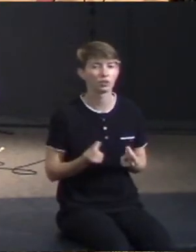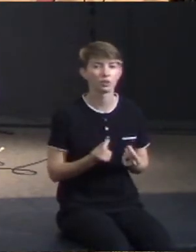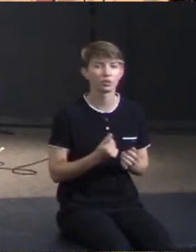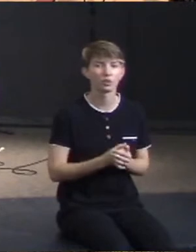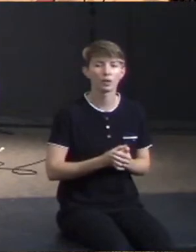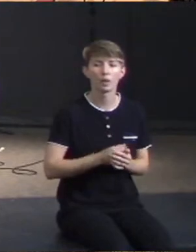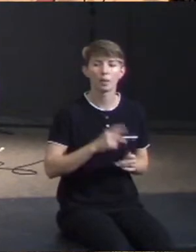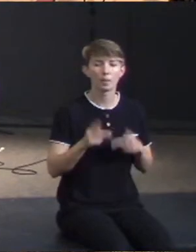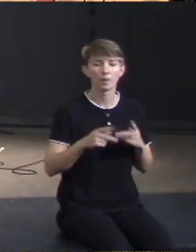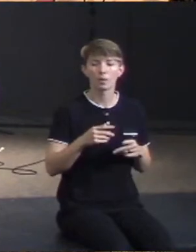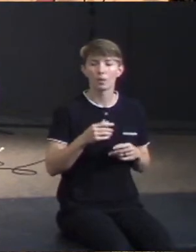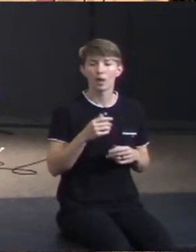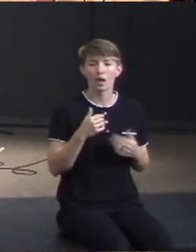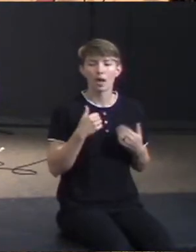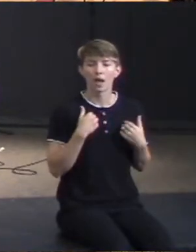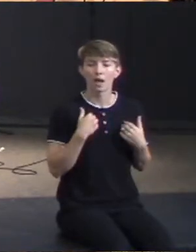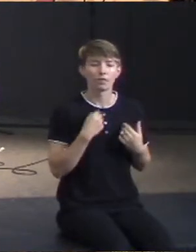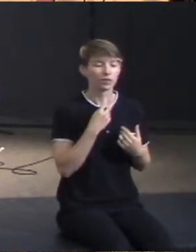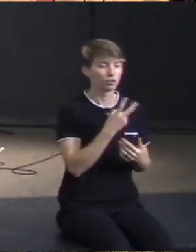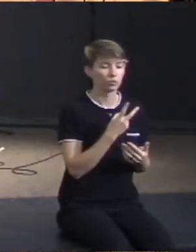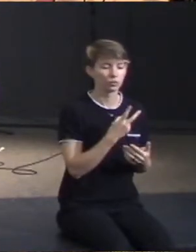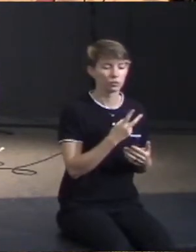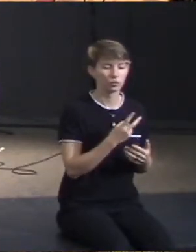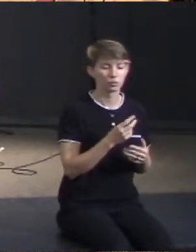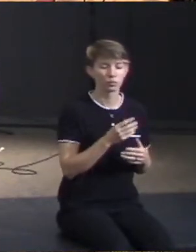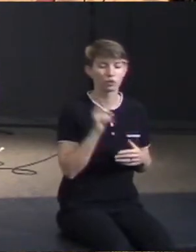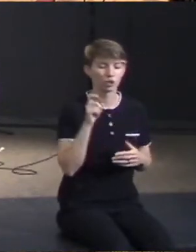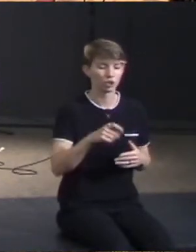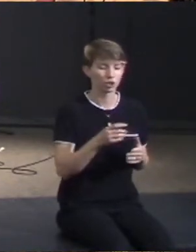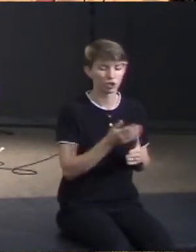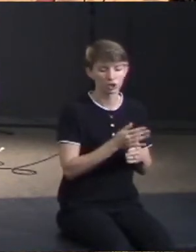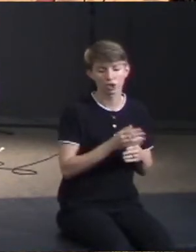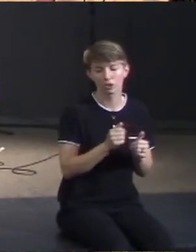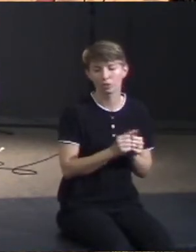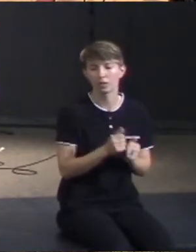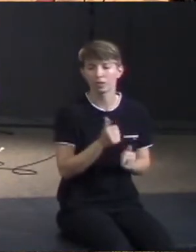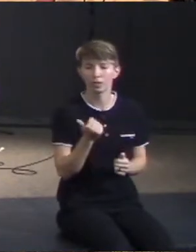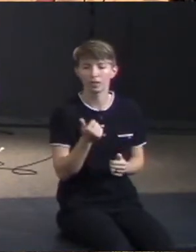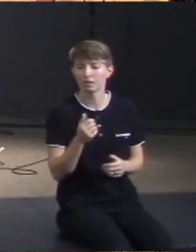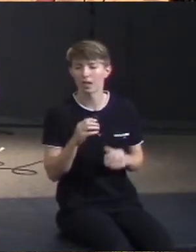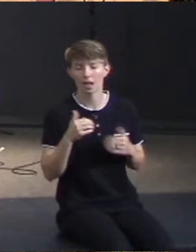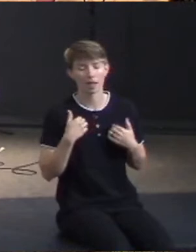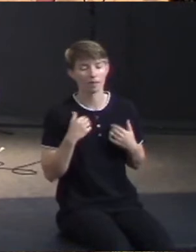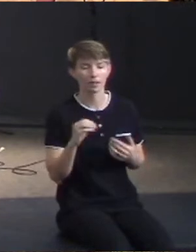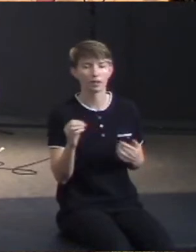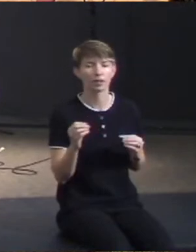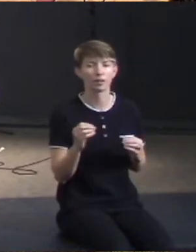with those that have none. The rich were there. Why would the rich be there?